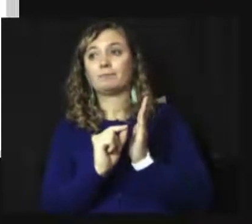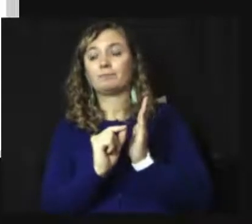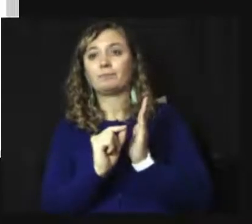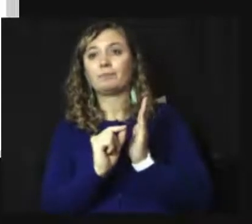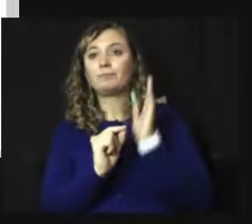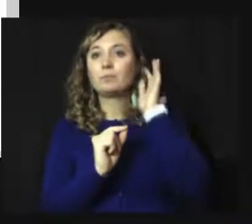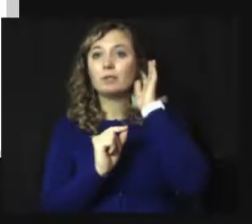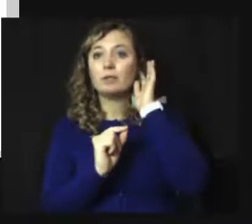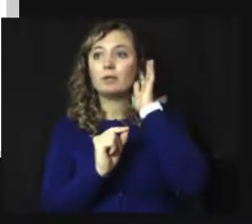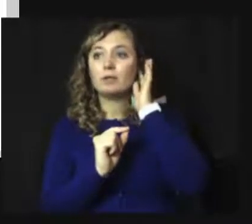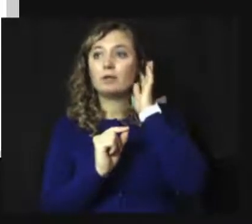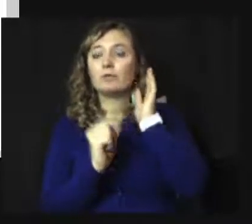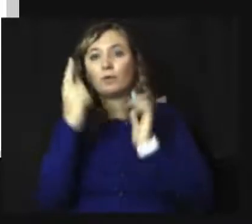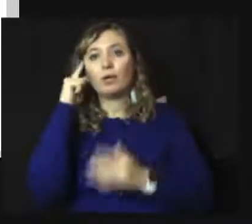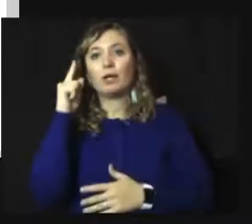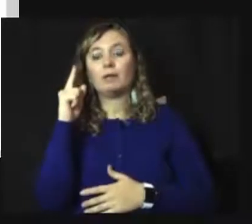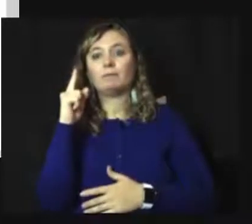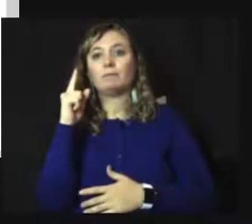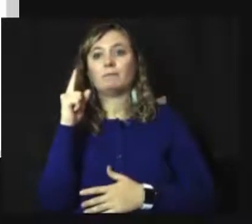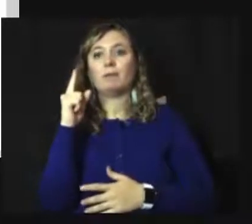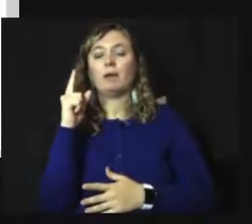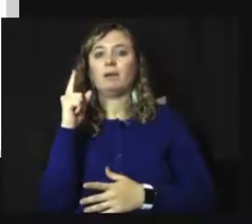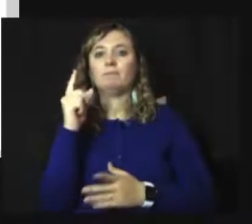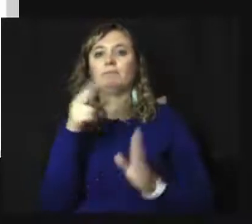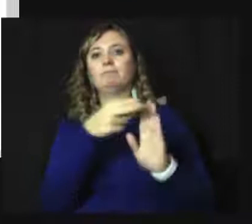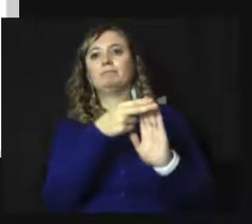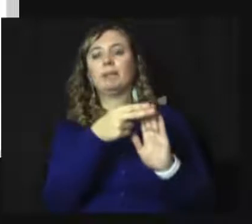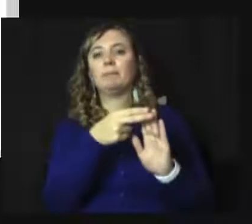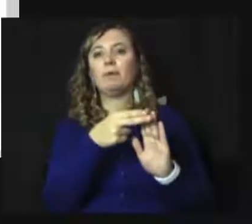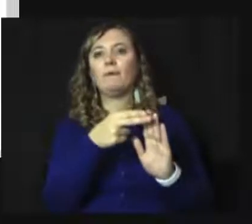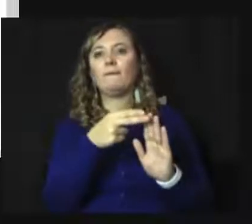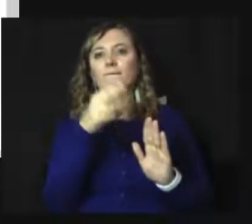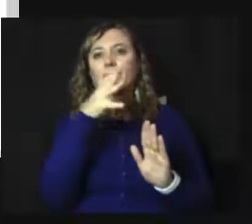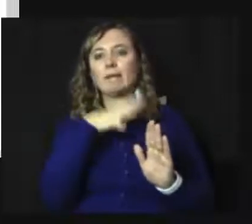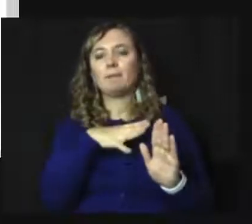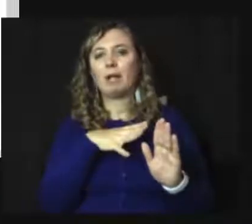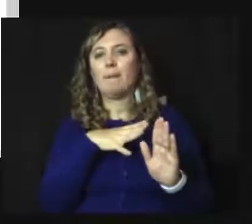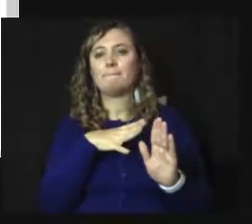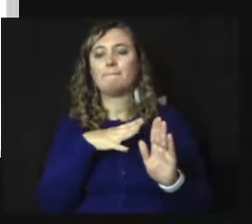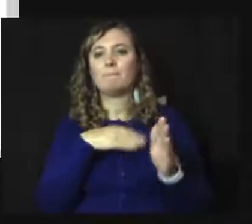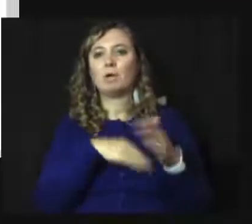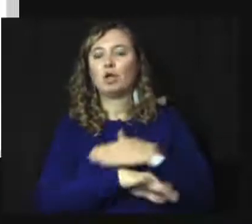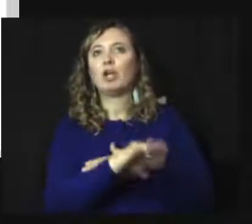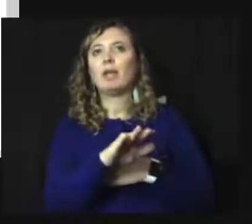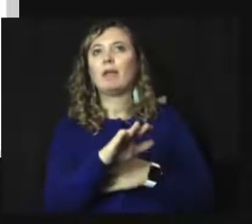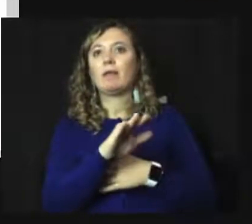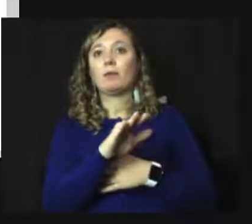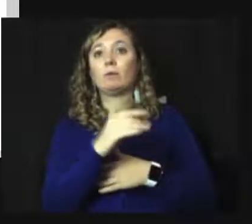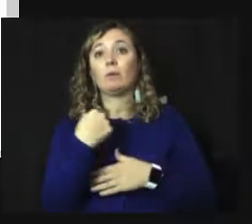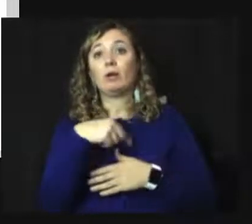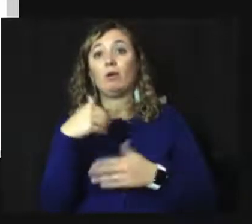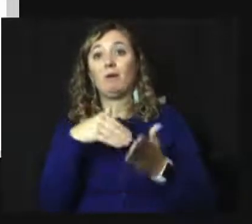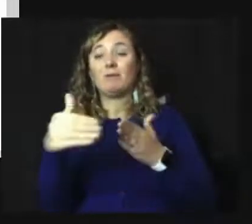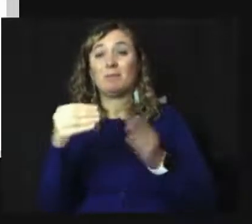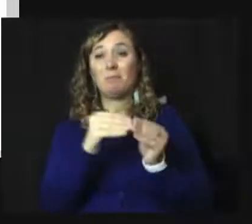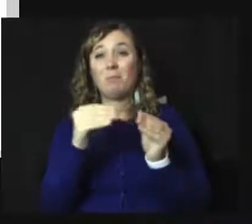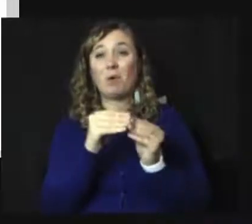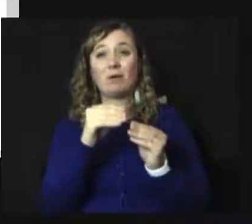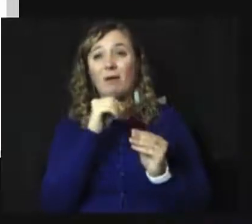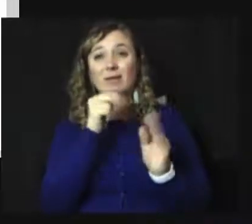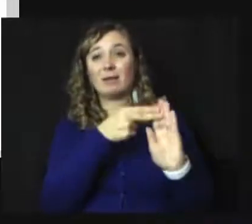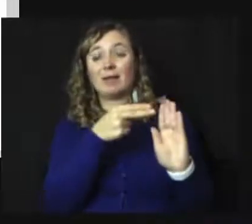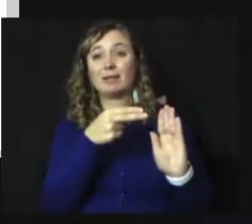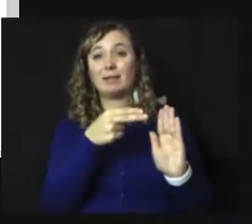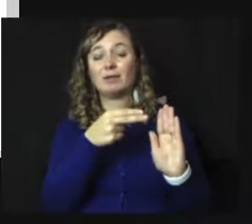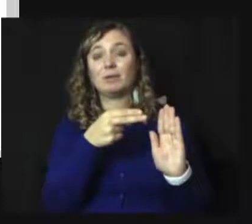we know like they tend to go more often undiagnosed because we just haven't been getting a lot of that information. So